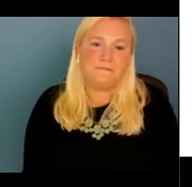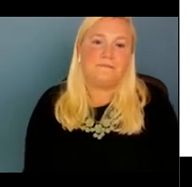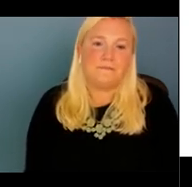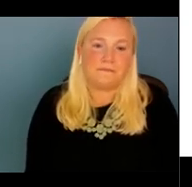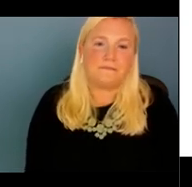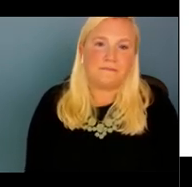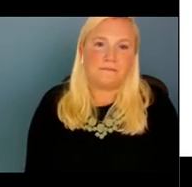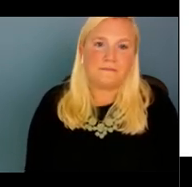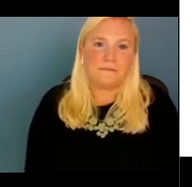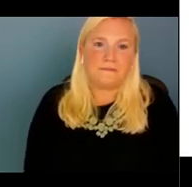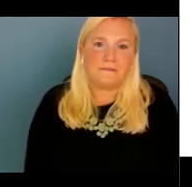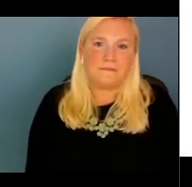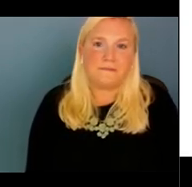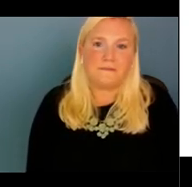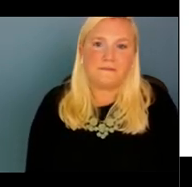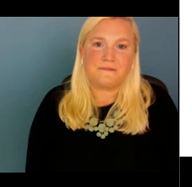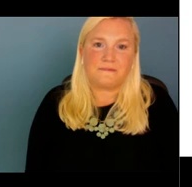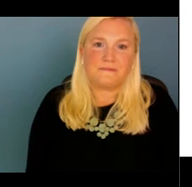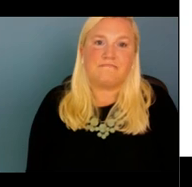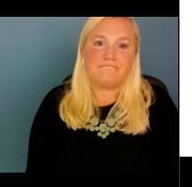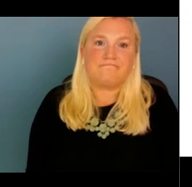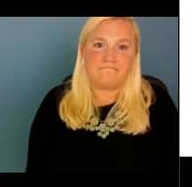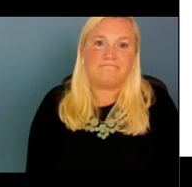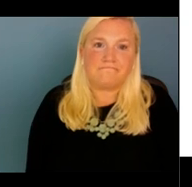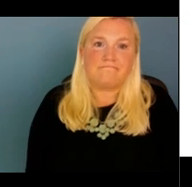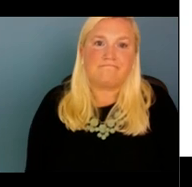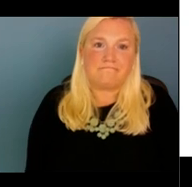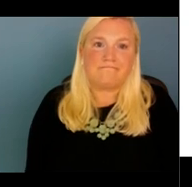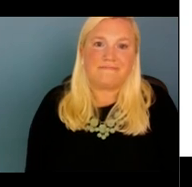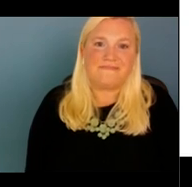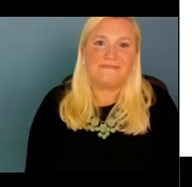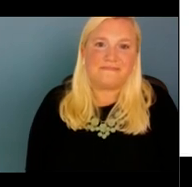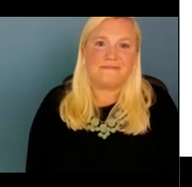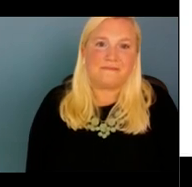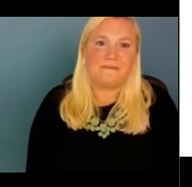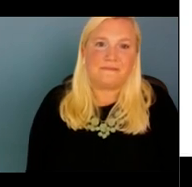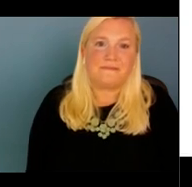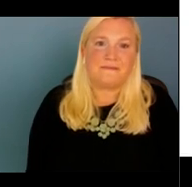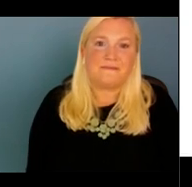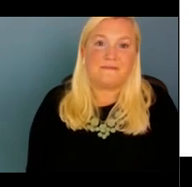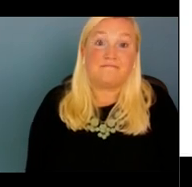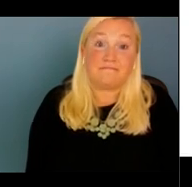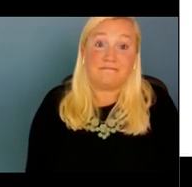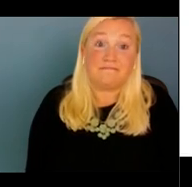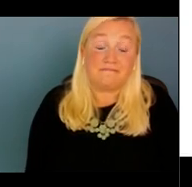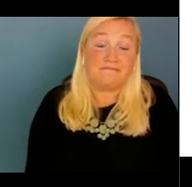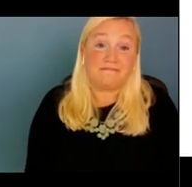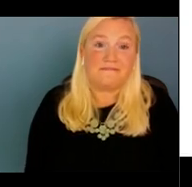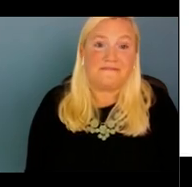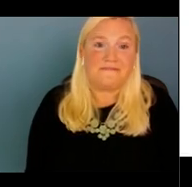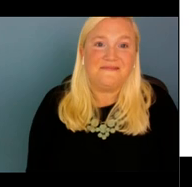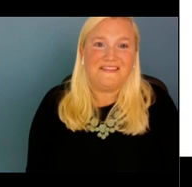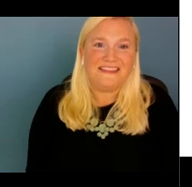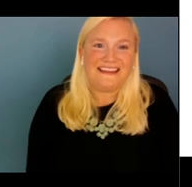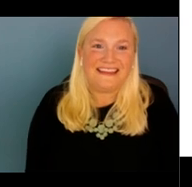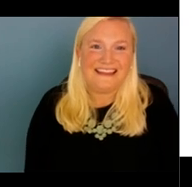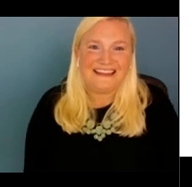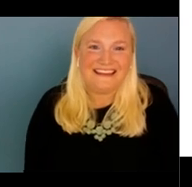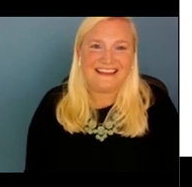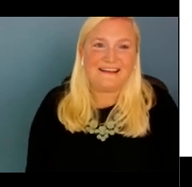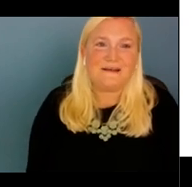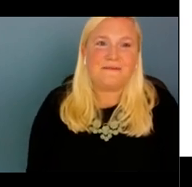use. And that makes it a little easier for me, at least as I approach early childhood stuttering, because it can be a little terrifying otherwise.